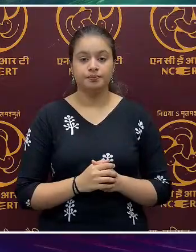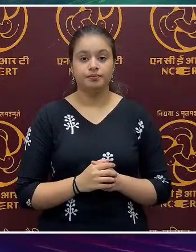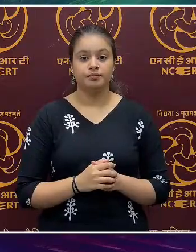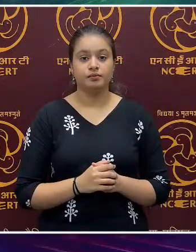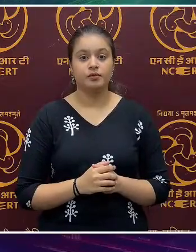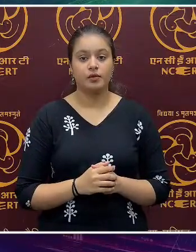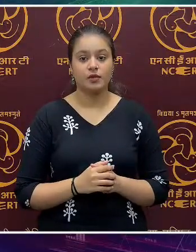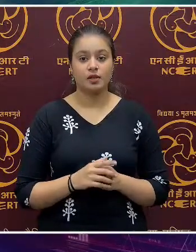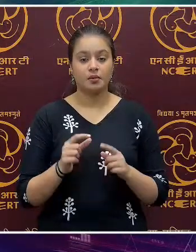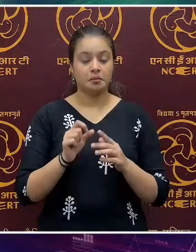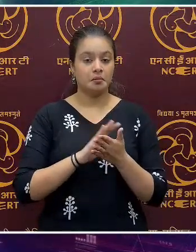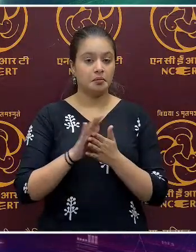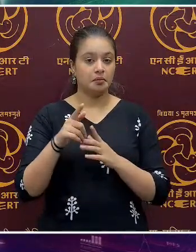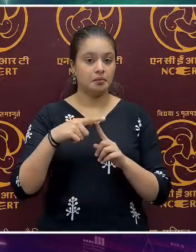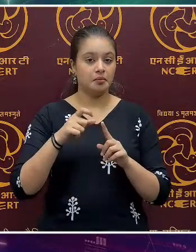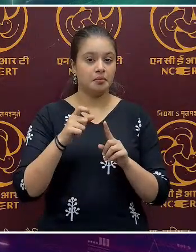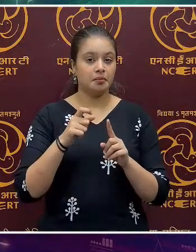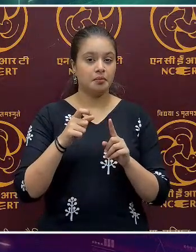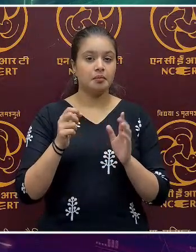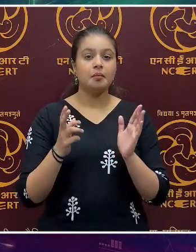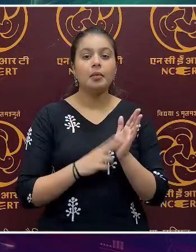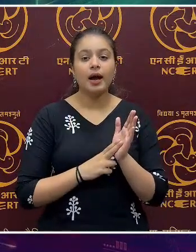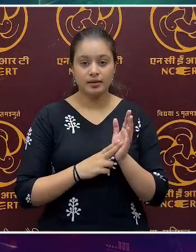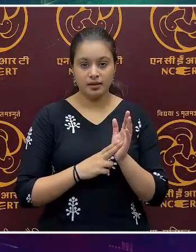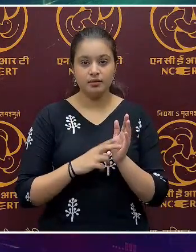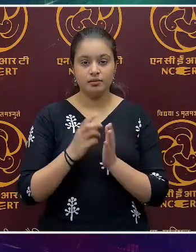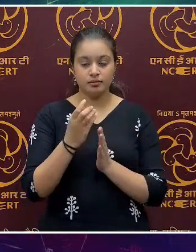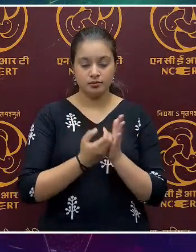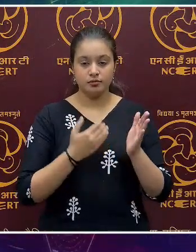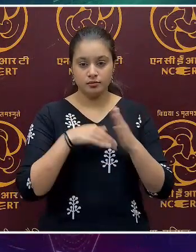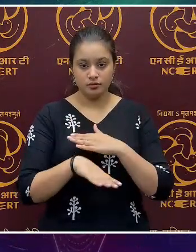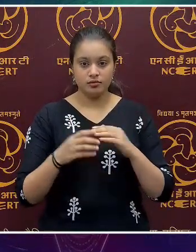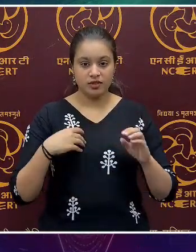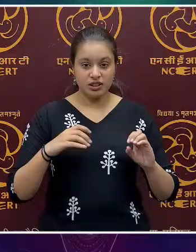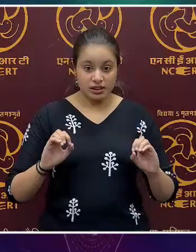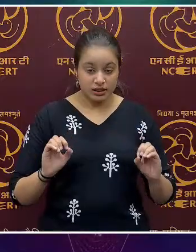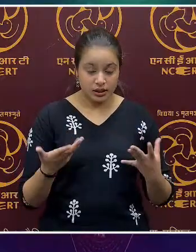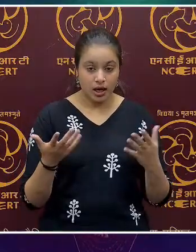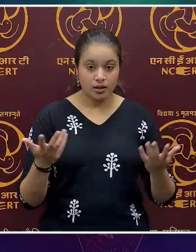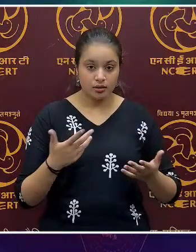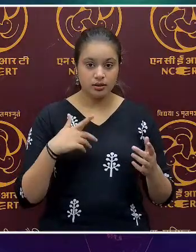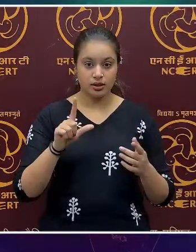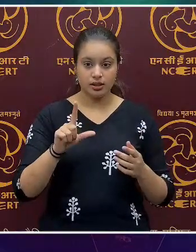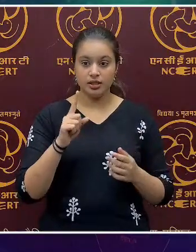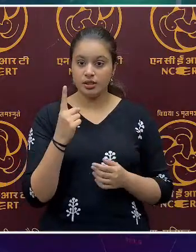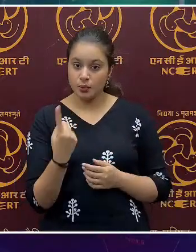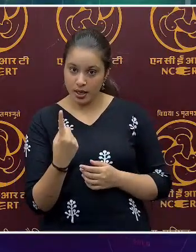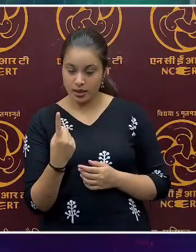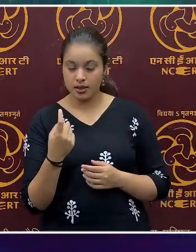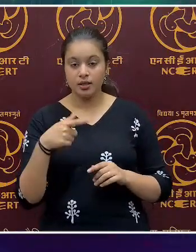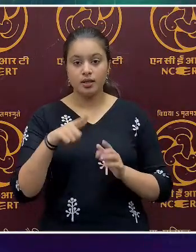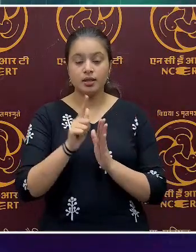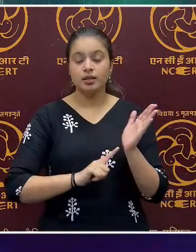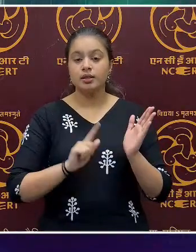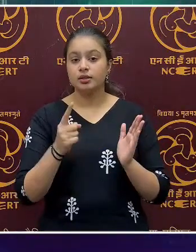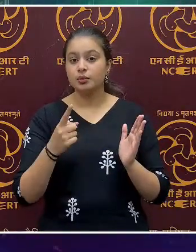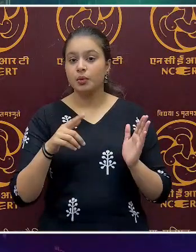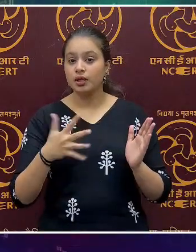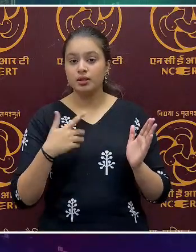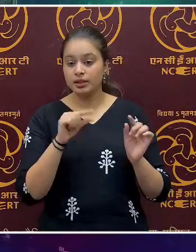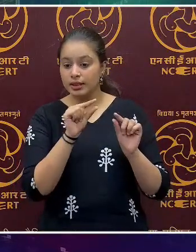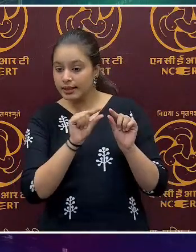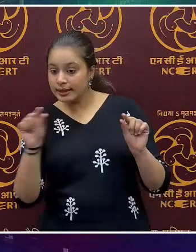programming, in Python programming, if the code is start from def bubble sort list 1, it doesn't mean the code is starting from this